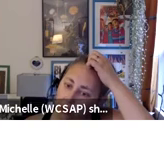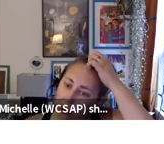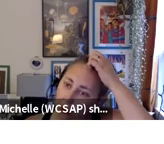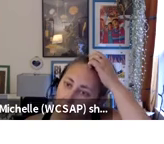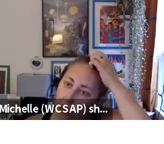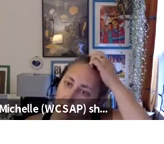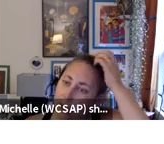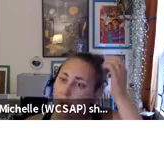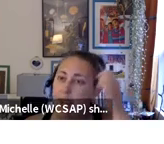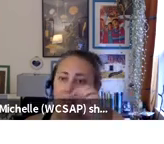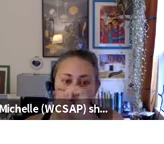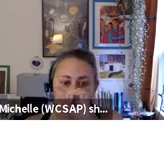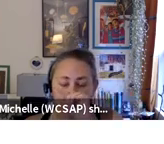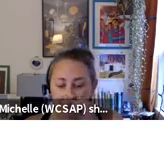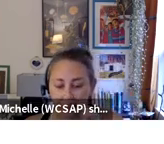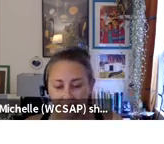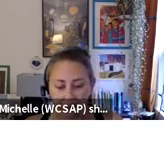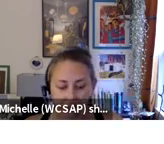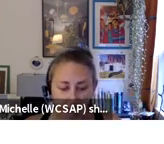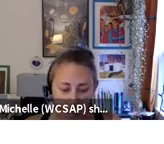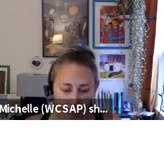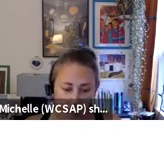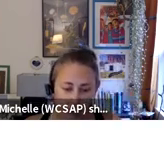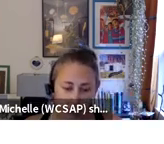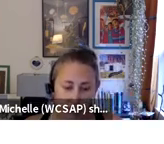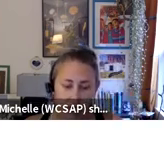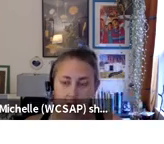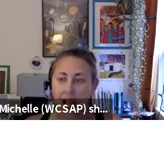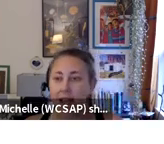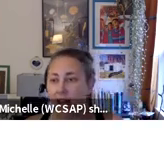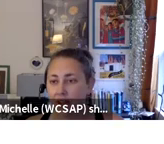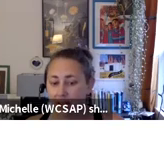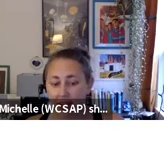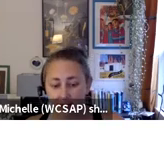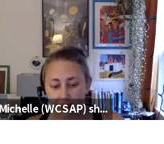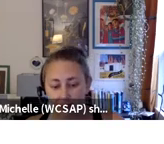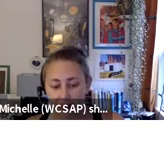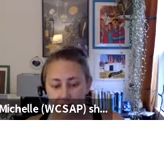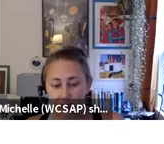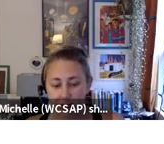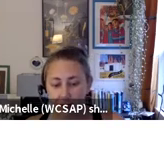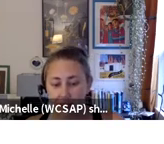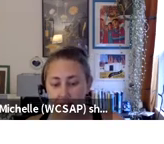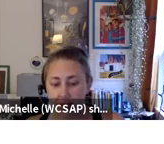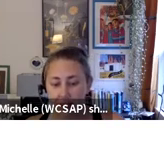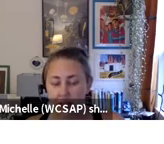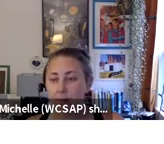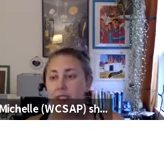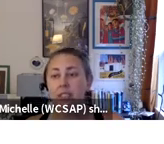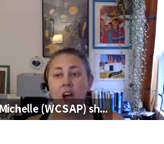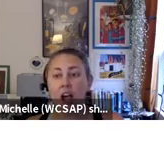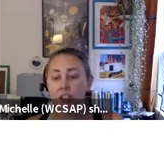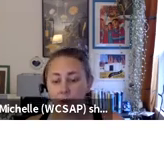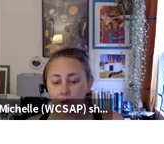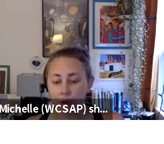know, going forward or what else she might need, right? So I have information and expertise, but